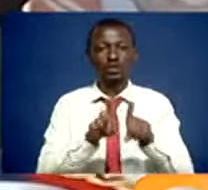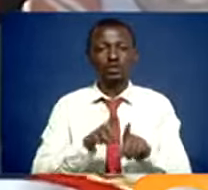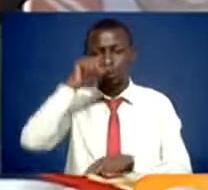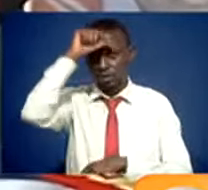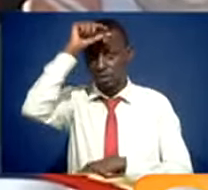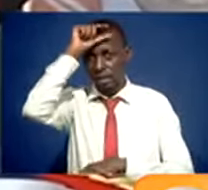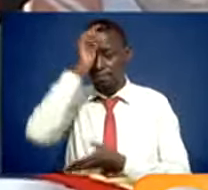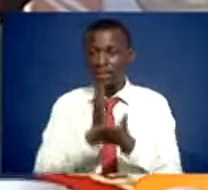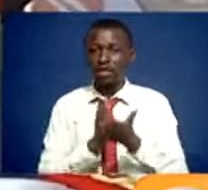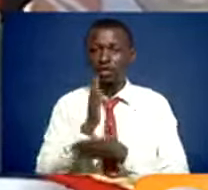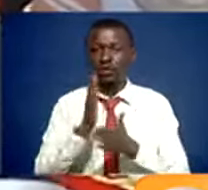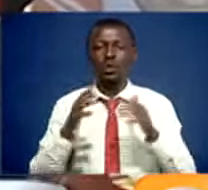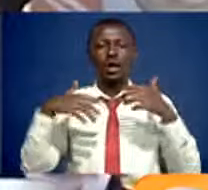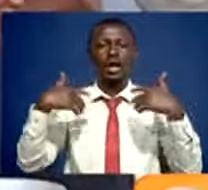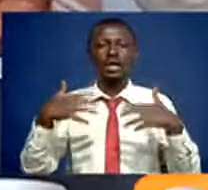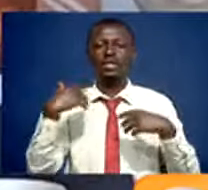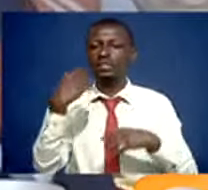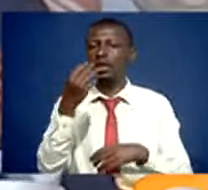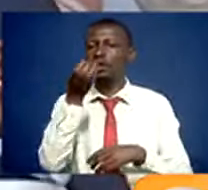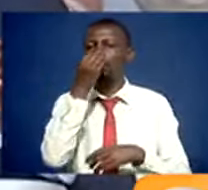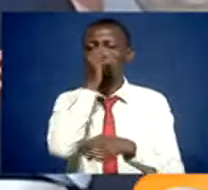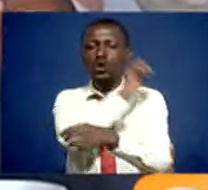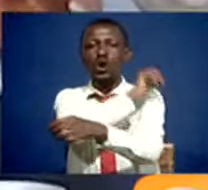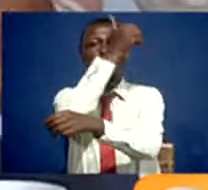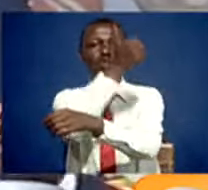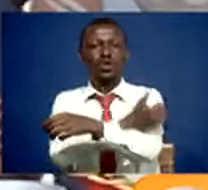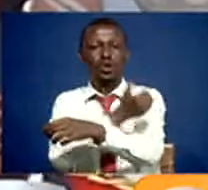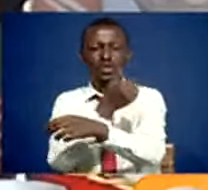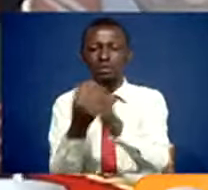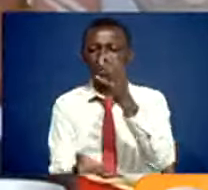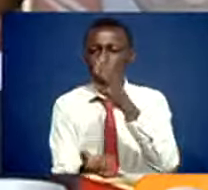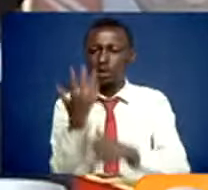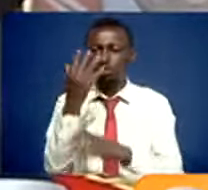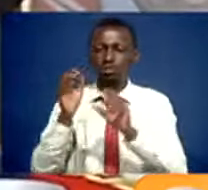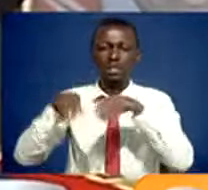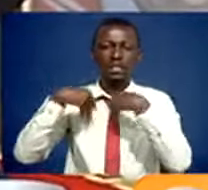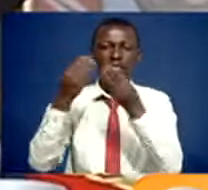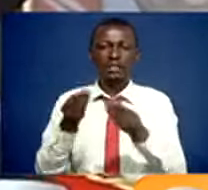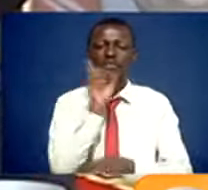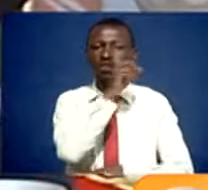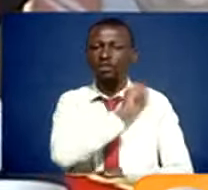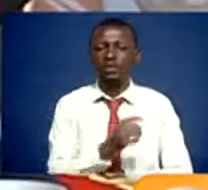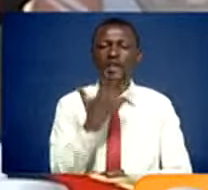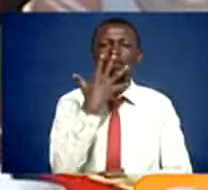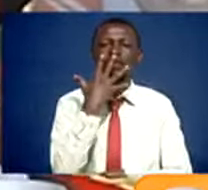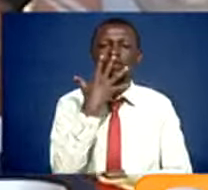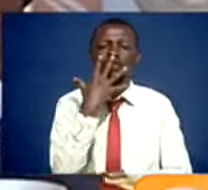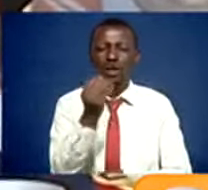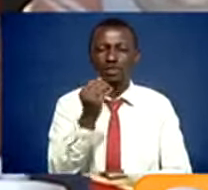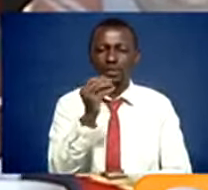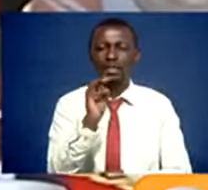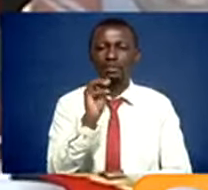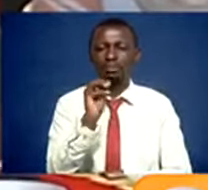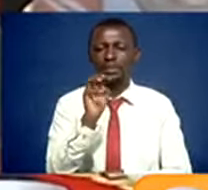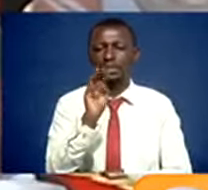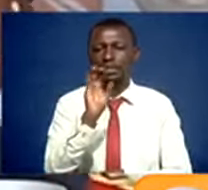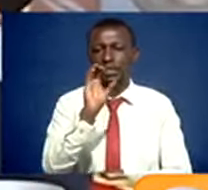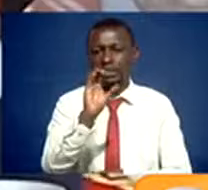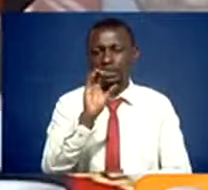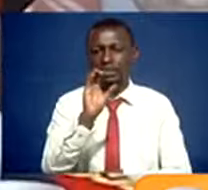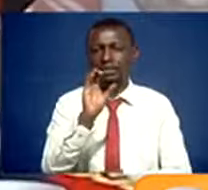and Food Authority, has produced and distributed 500 metric tons of seeds